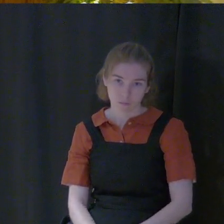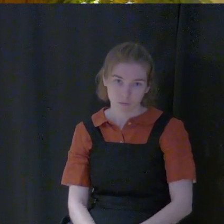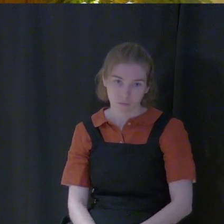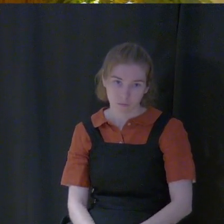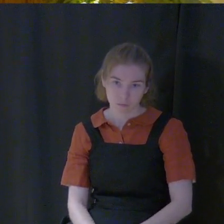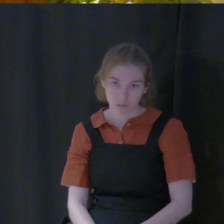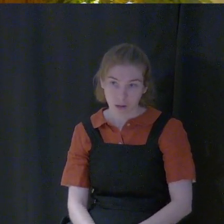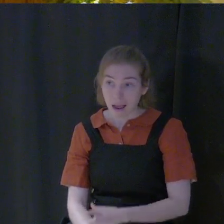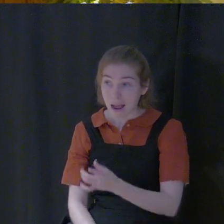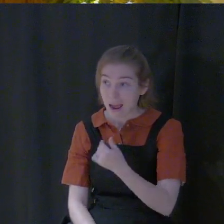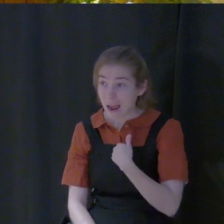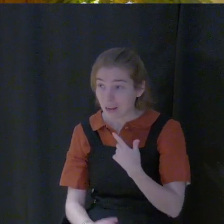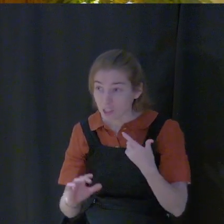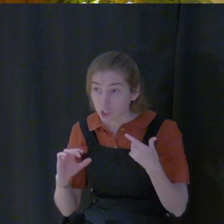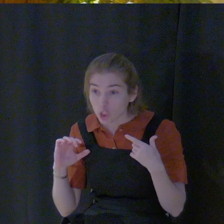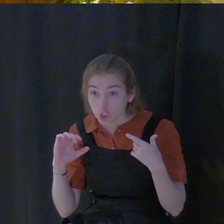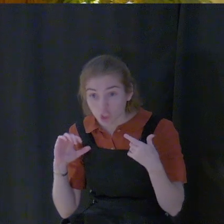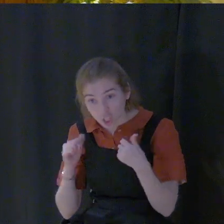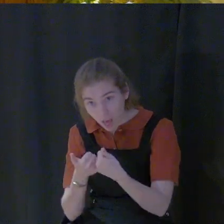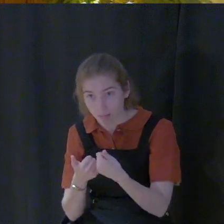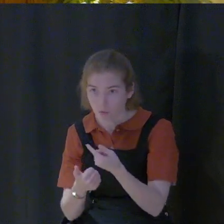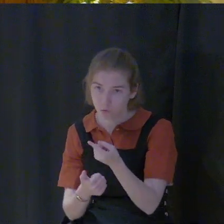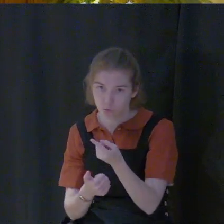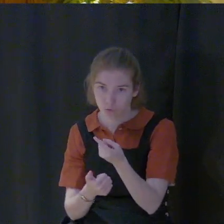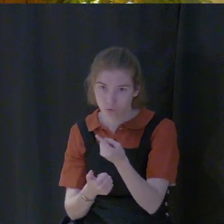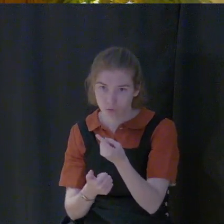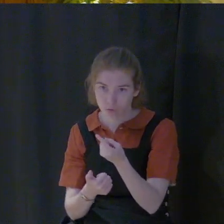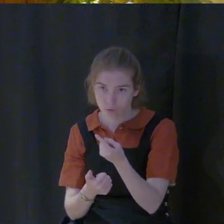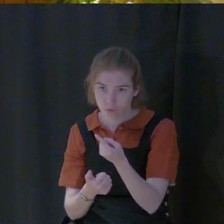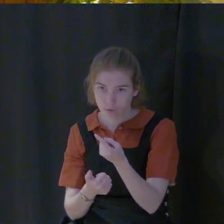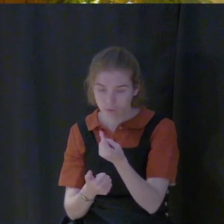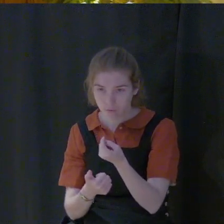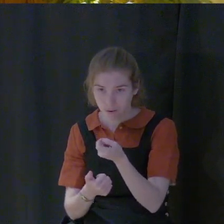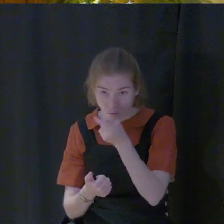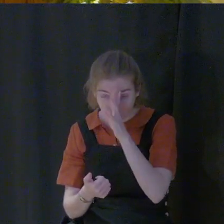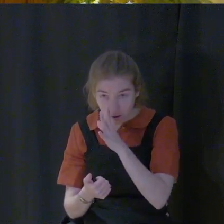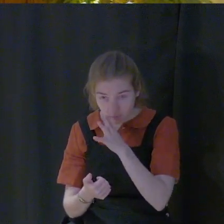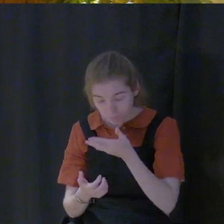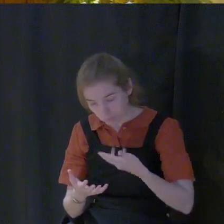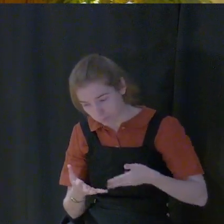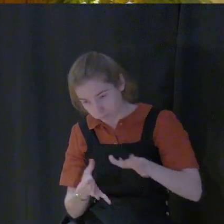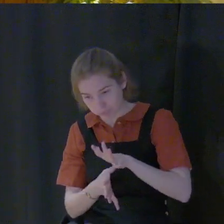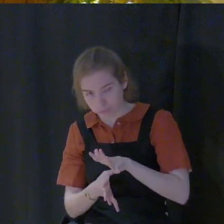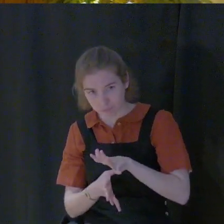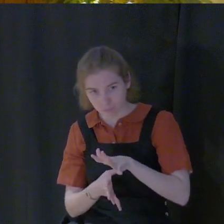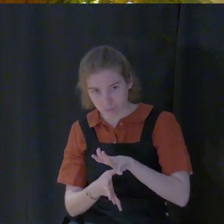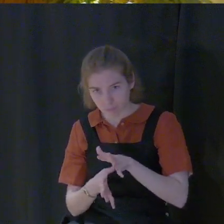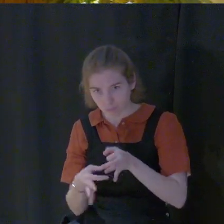I challenge you to make God a priority in your life